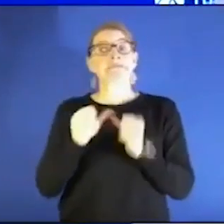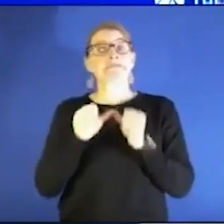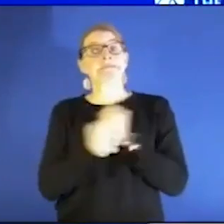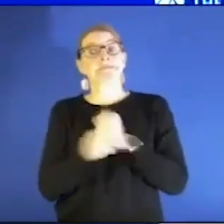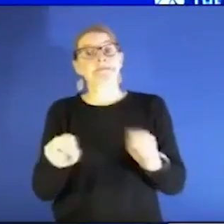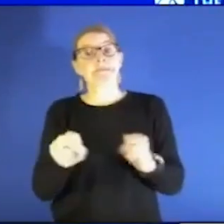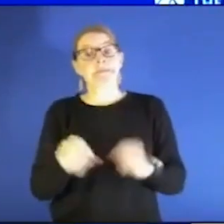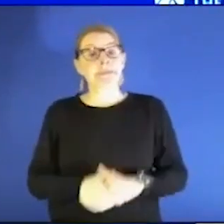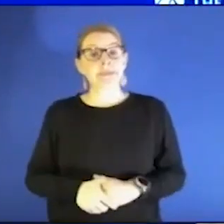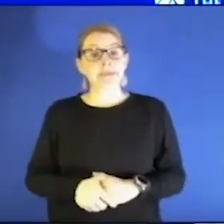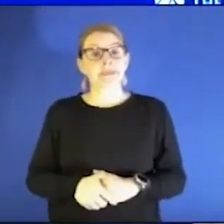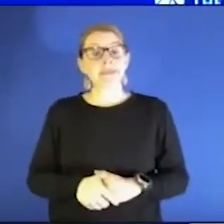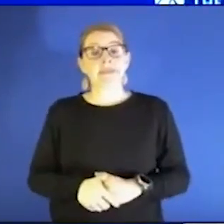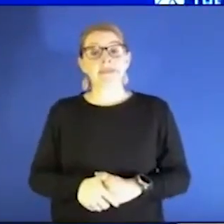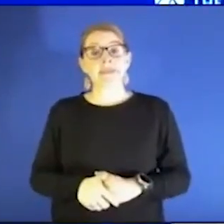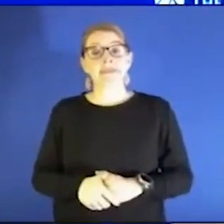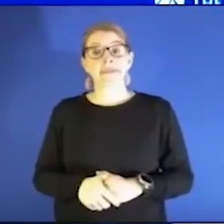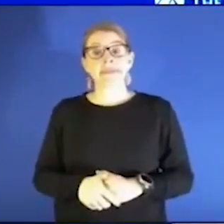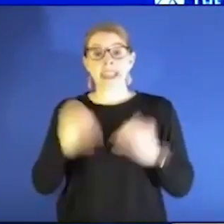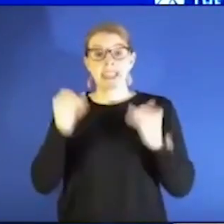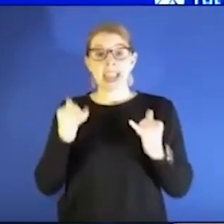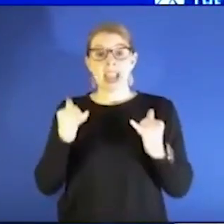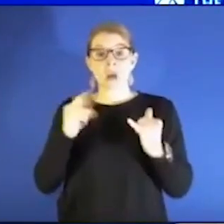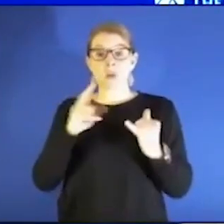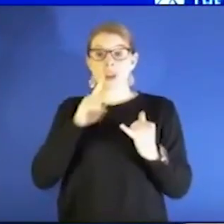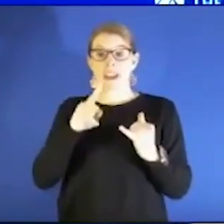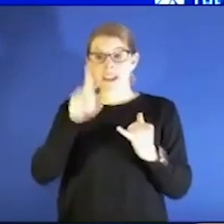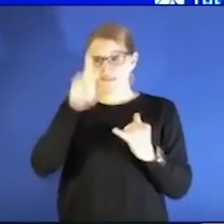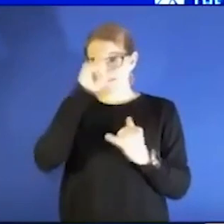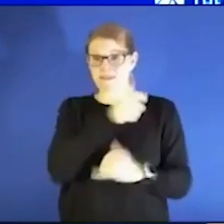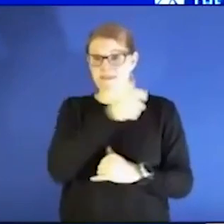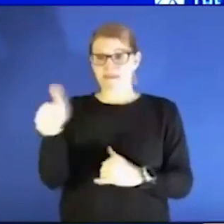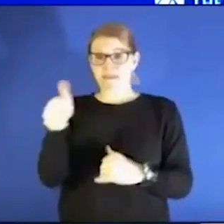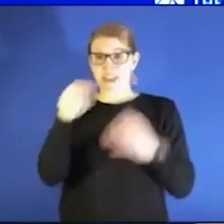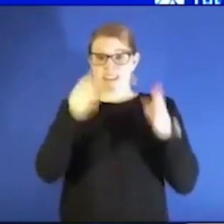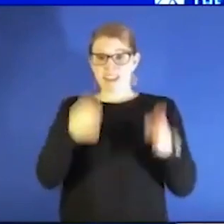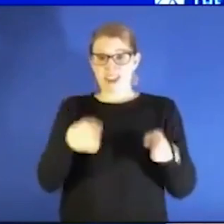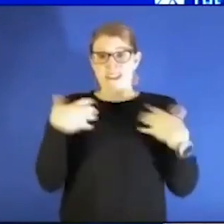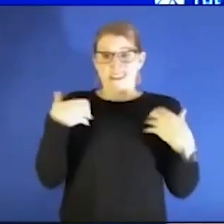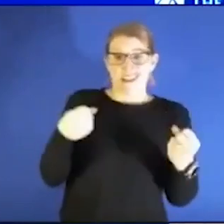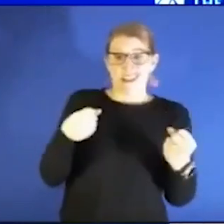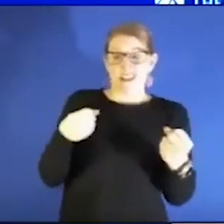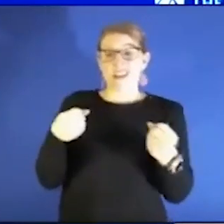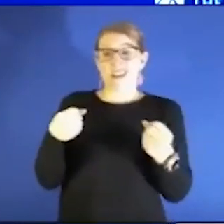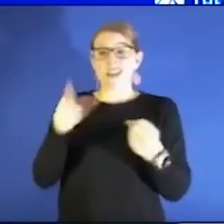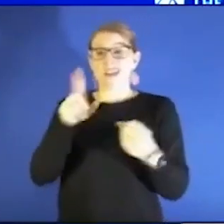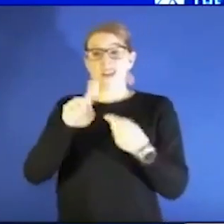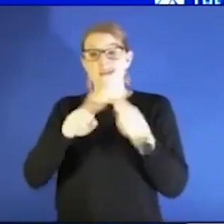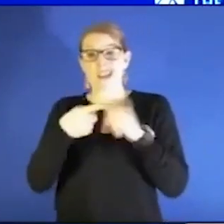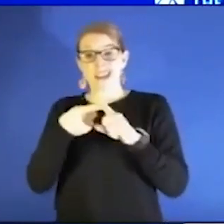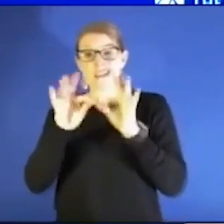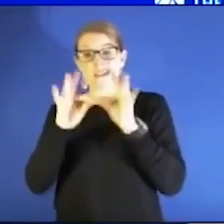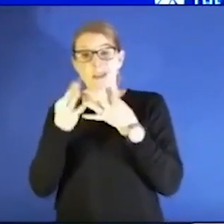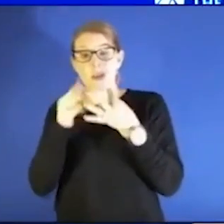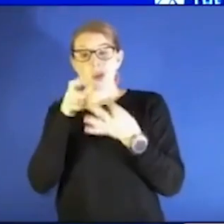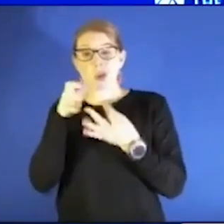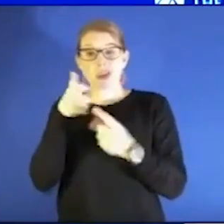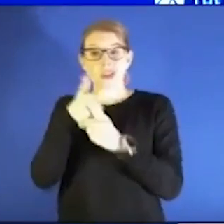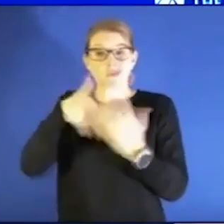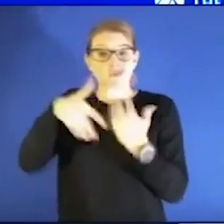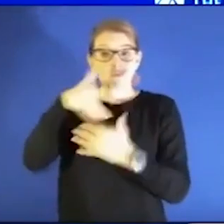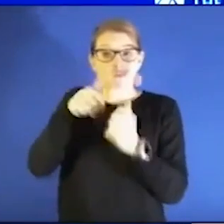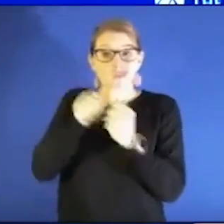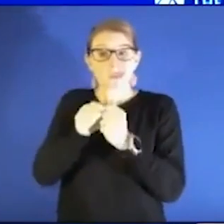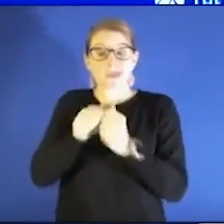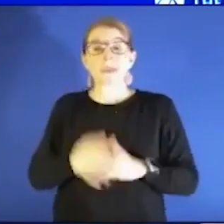down to your individual health, your individual bubble, and those friends and family. understand those things that you are going to be doing